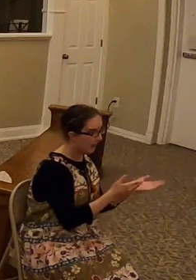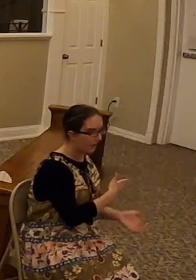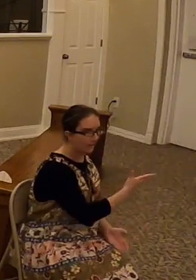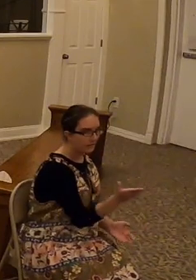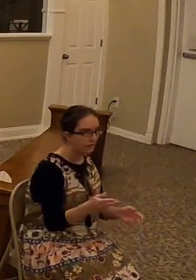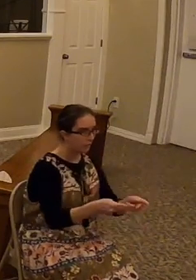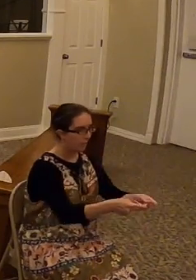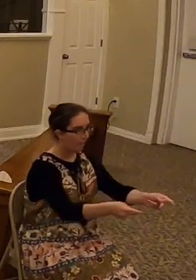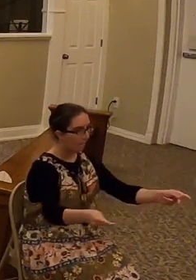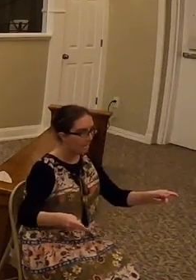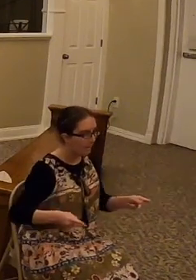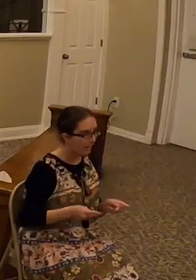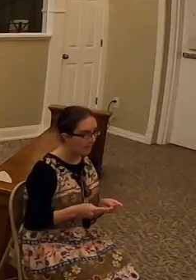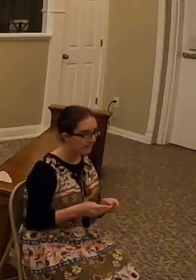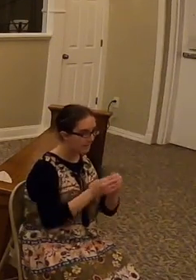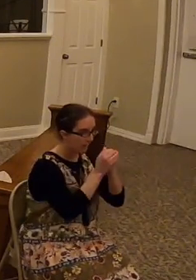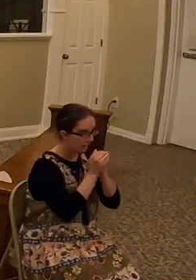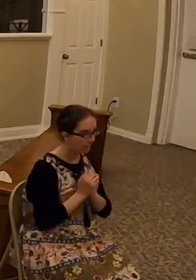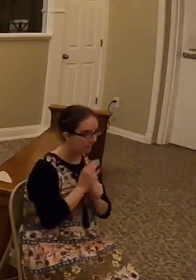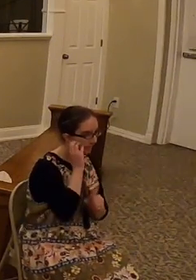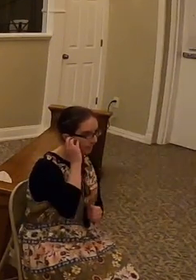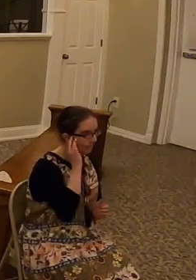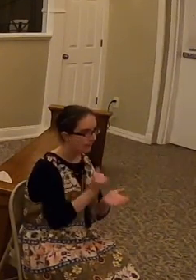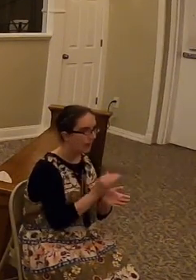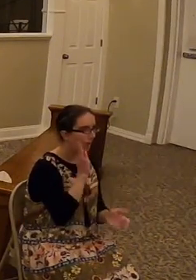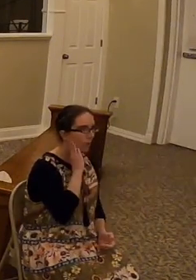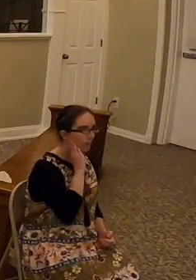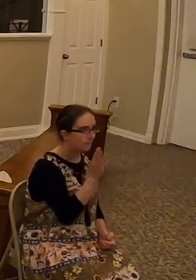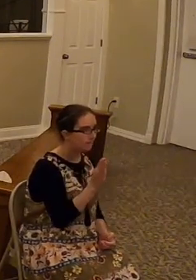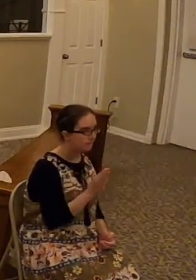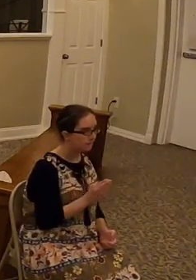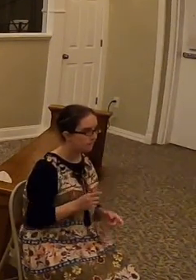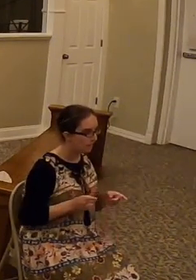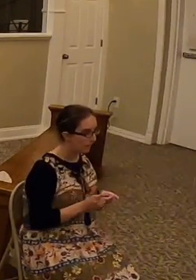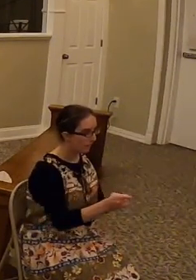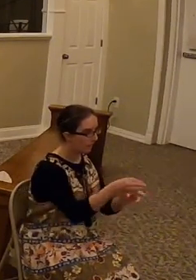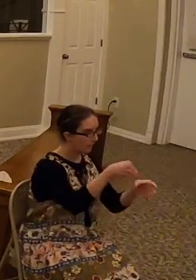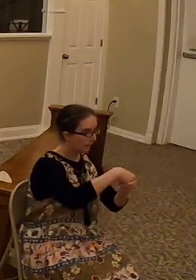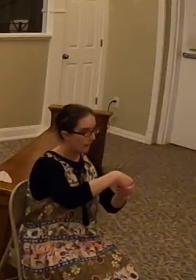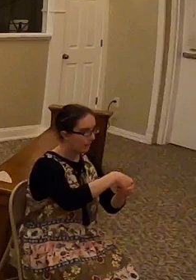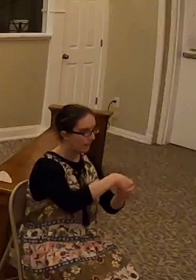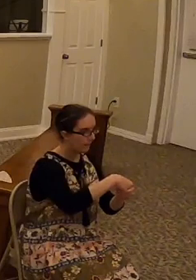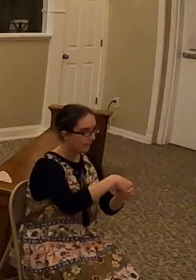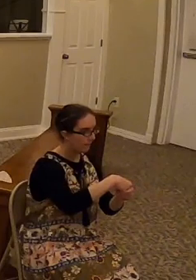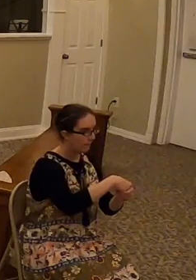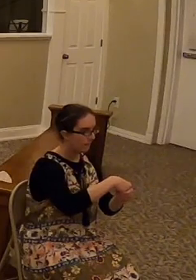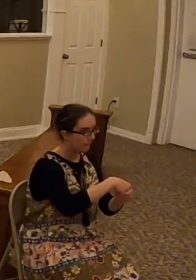a place, amen, that will lead us into